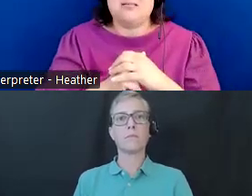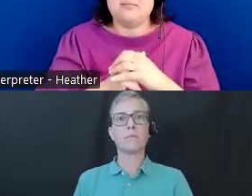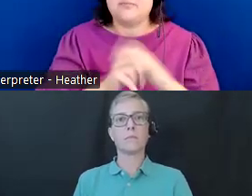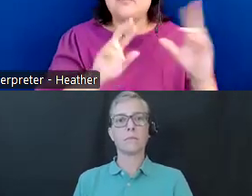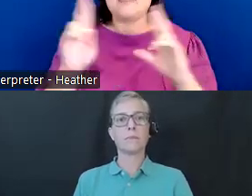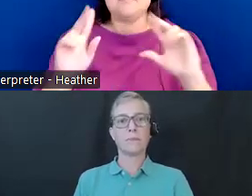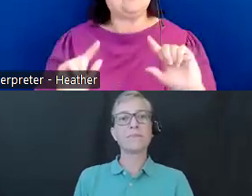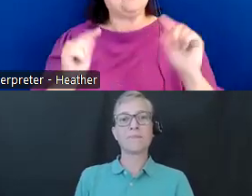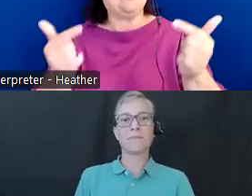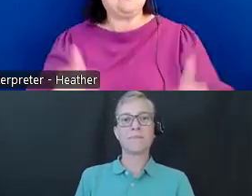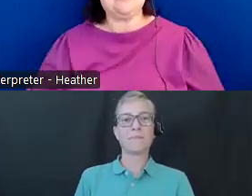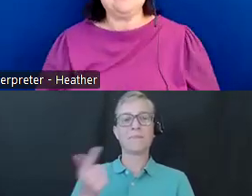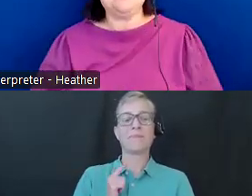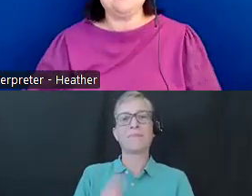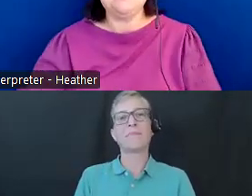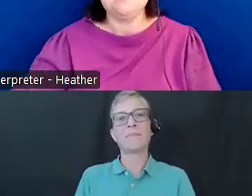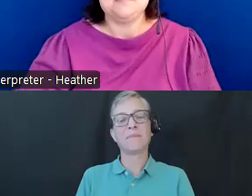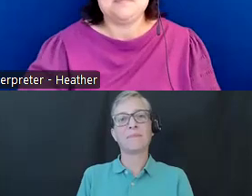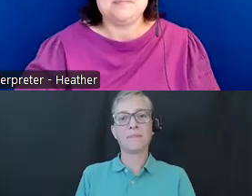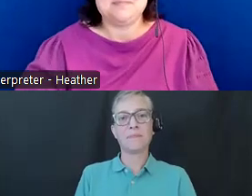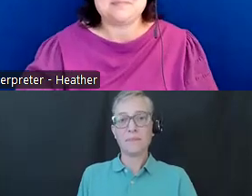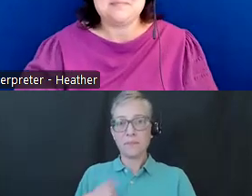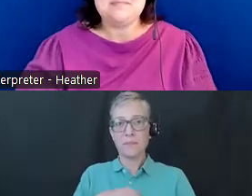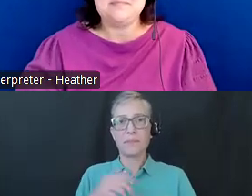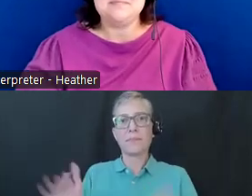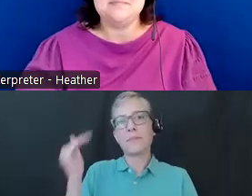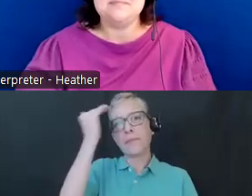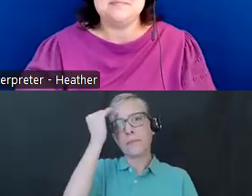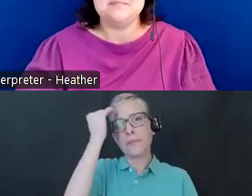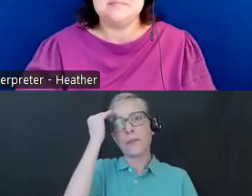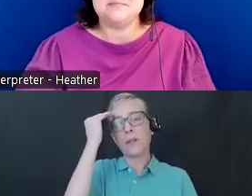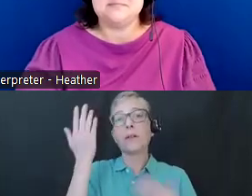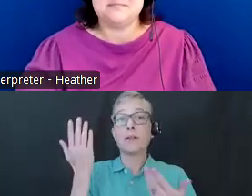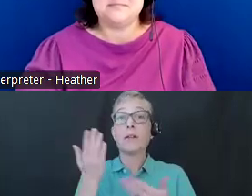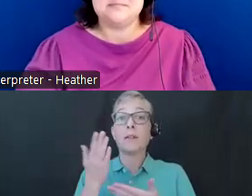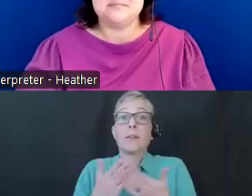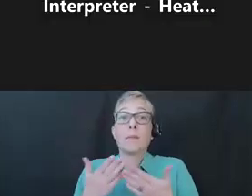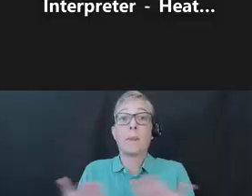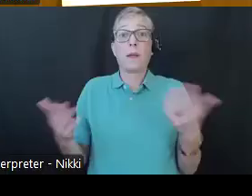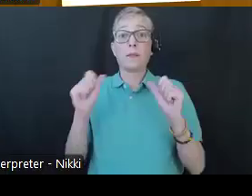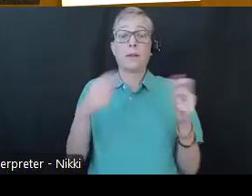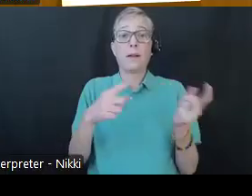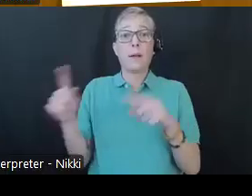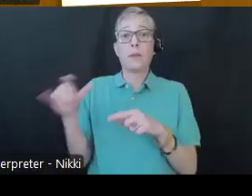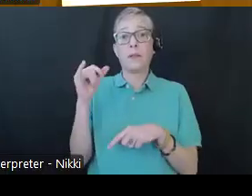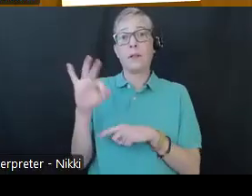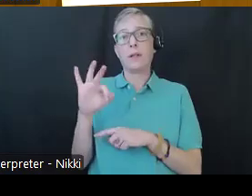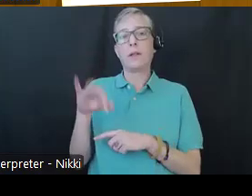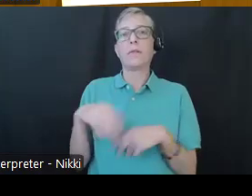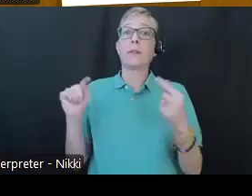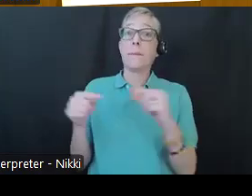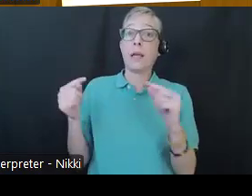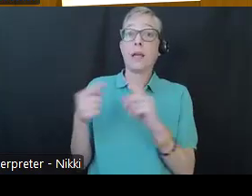We know that there's harmful things that can occur if burn pain goes untreated or